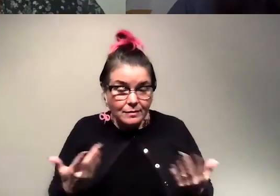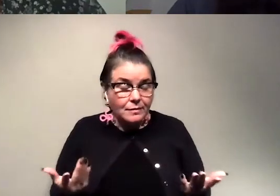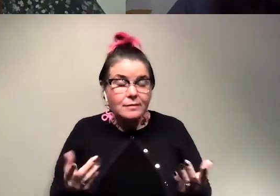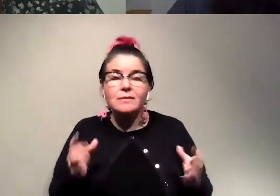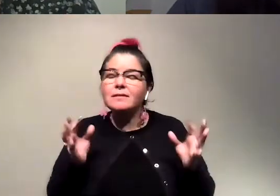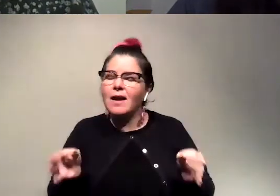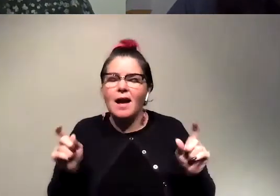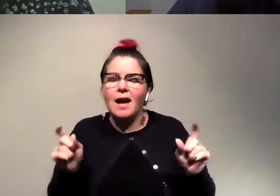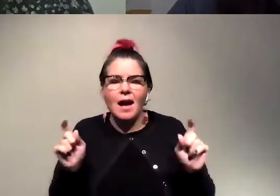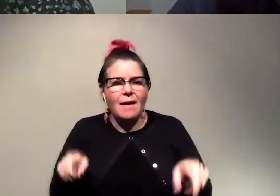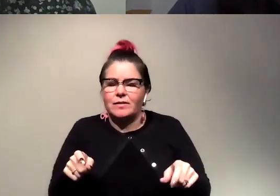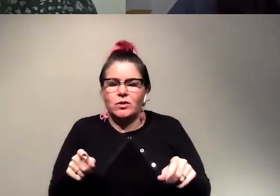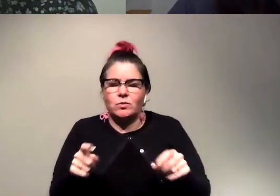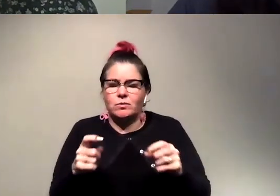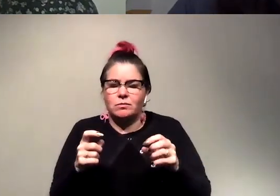is vital.